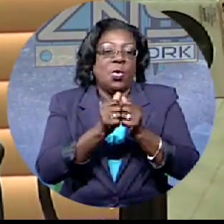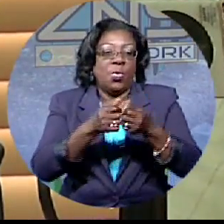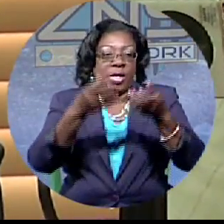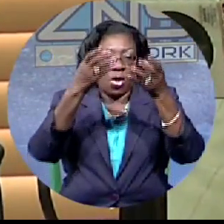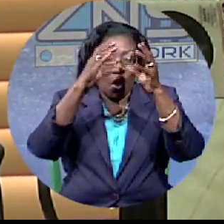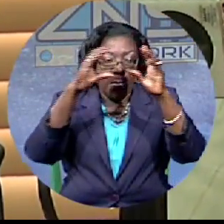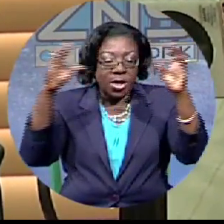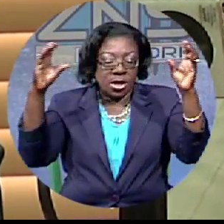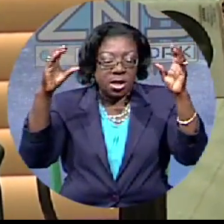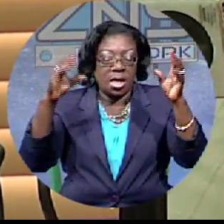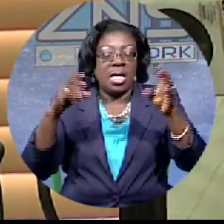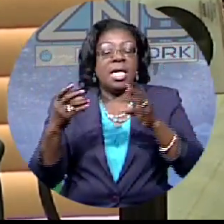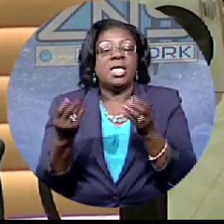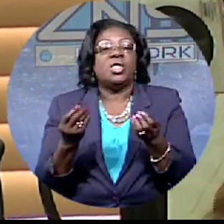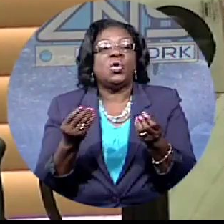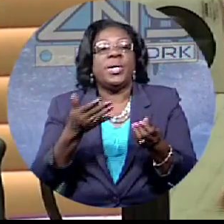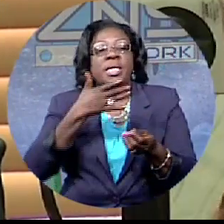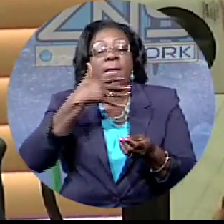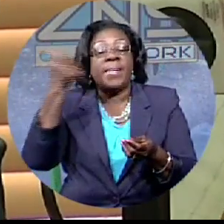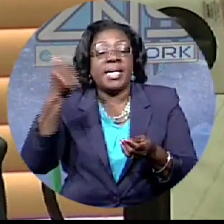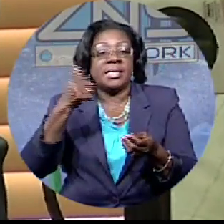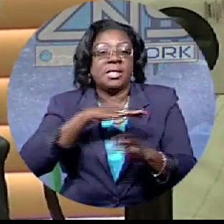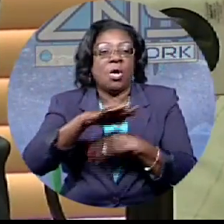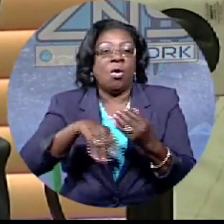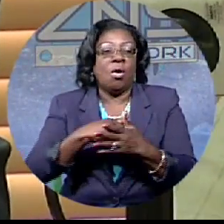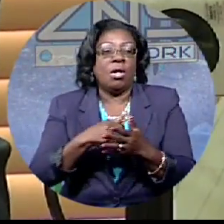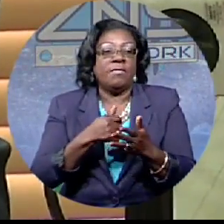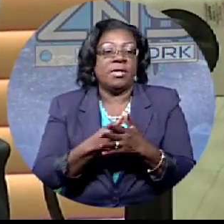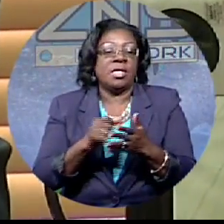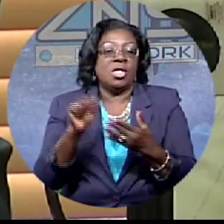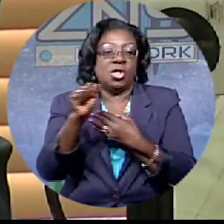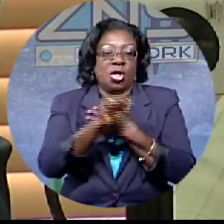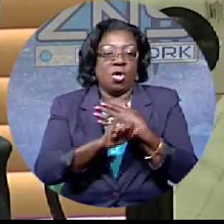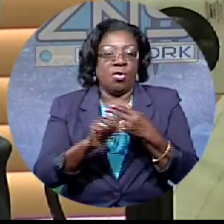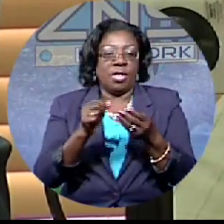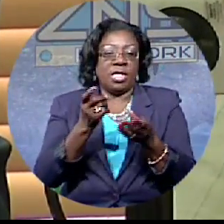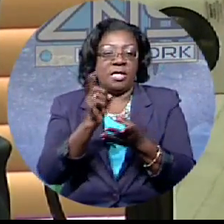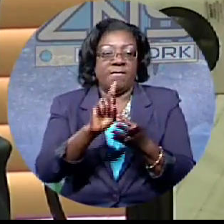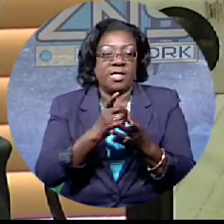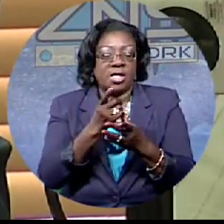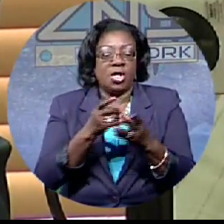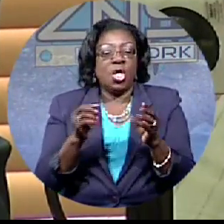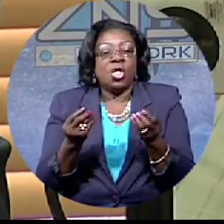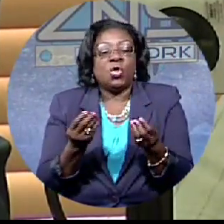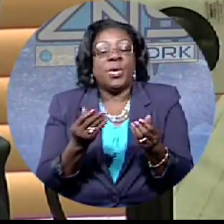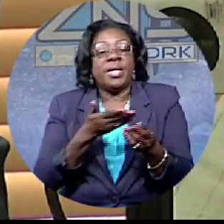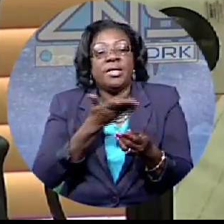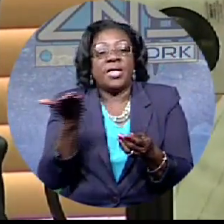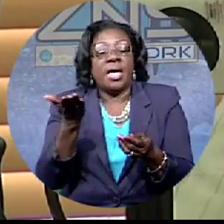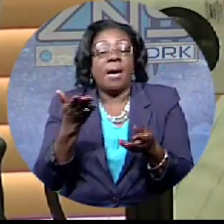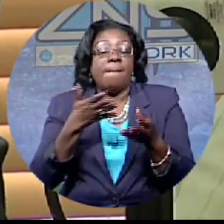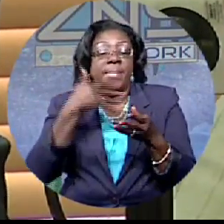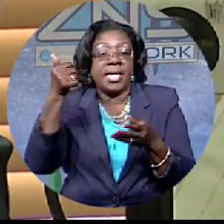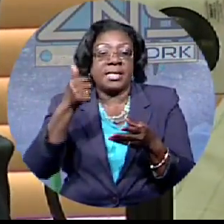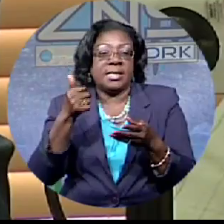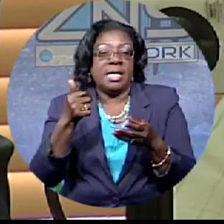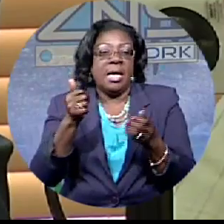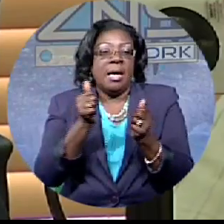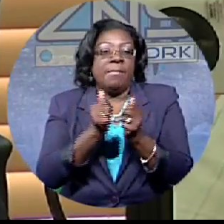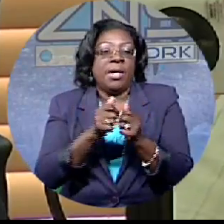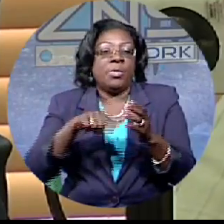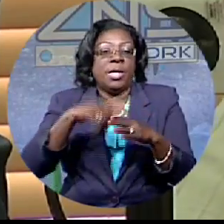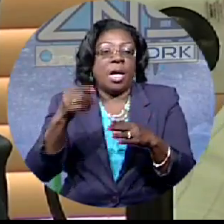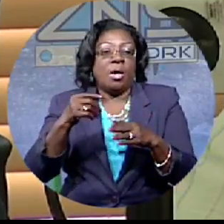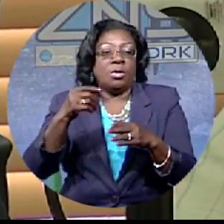they're doing their best. All of the security divisions are doing their best. But we believe that without